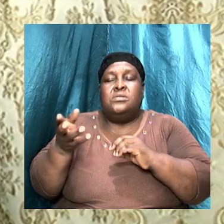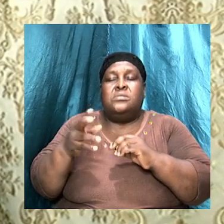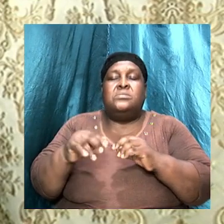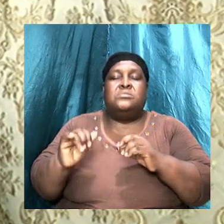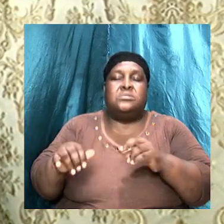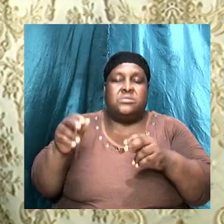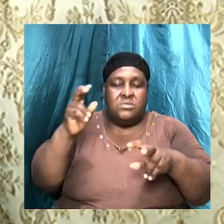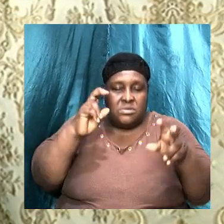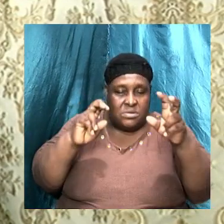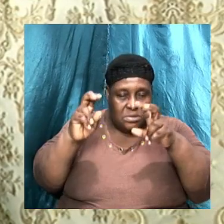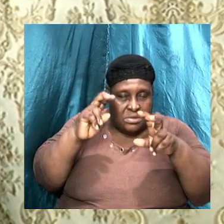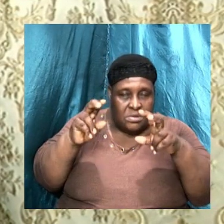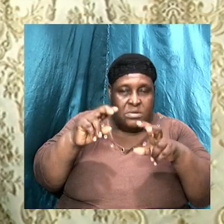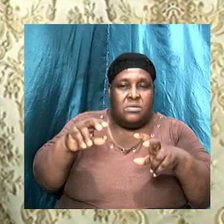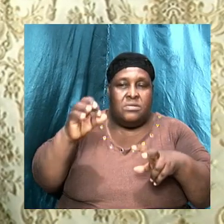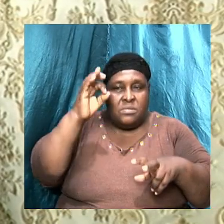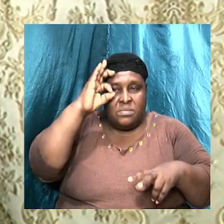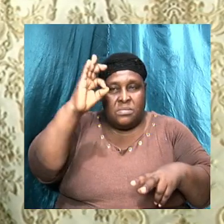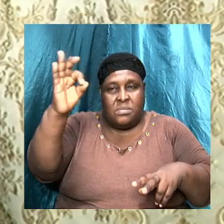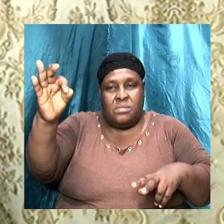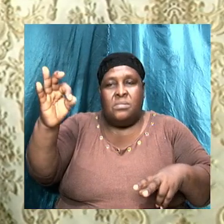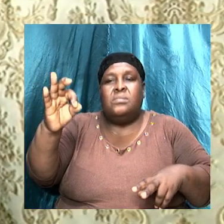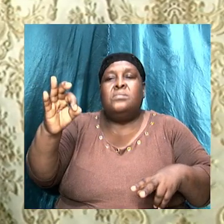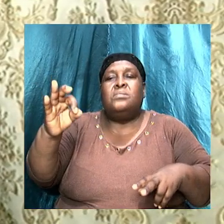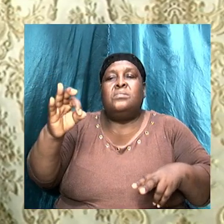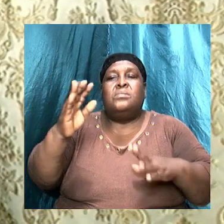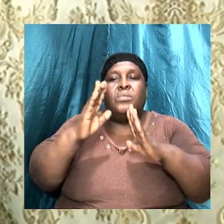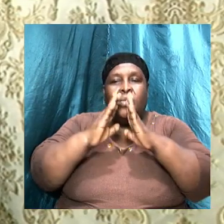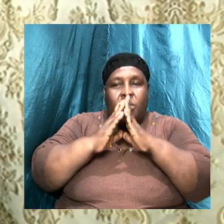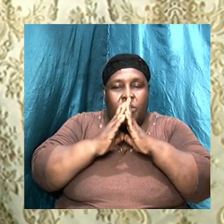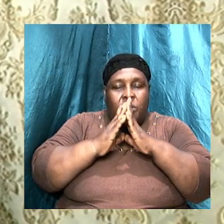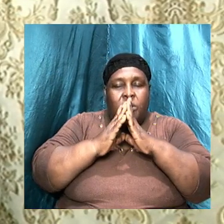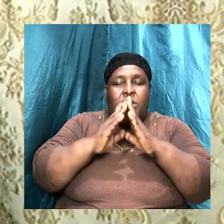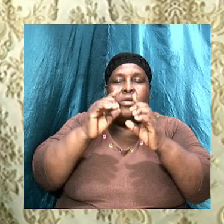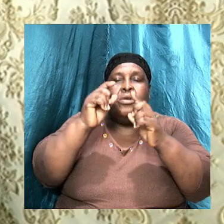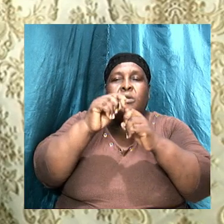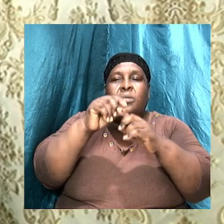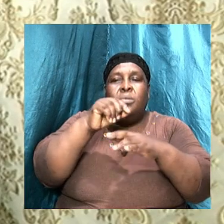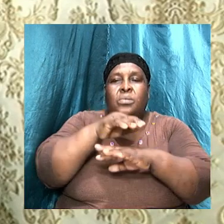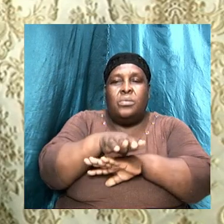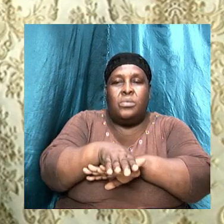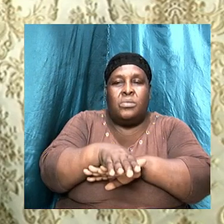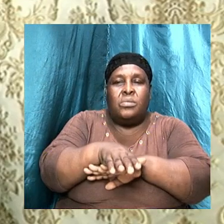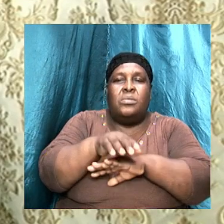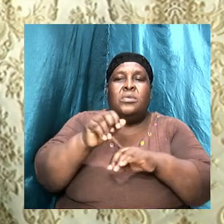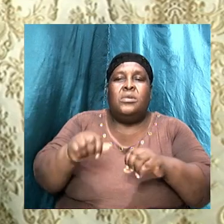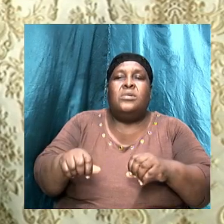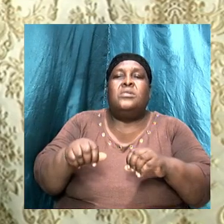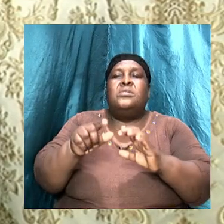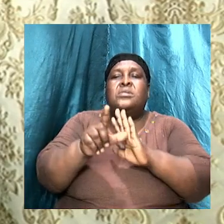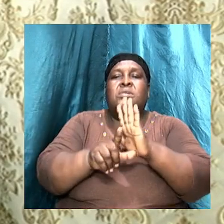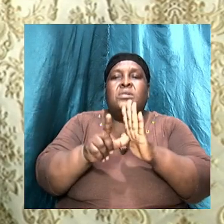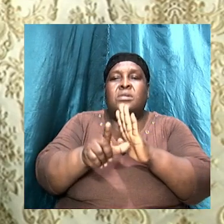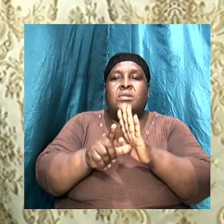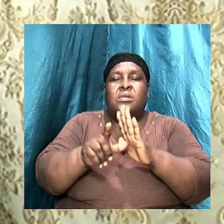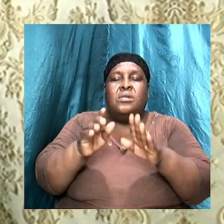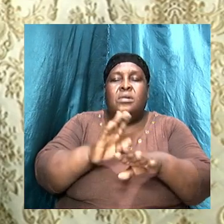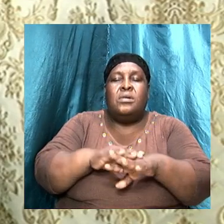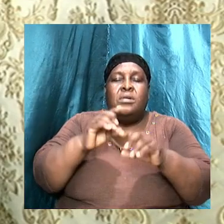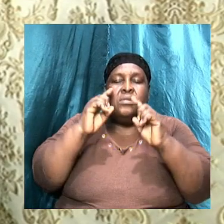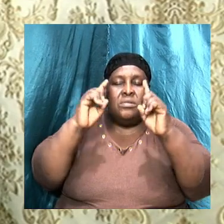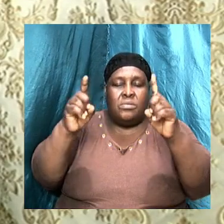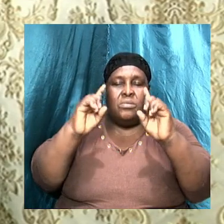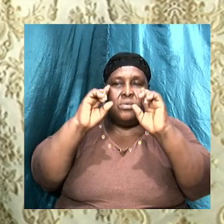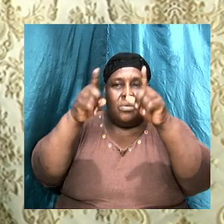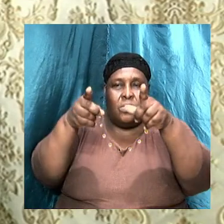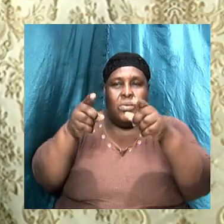sometime in the future, we pray, God, that this word tonight, this lesson, God, and doctrine will go forth